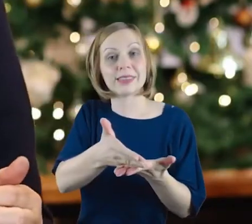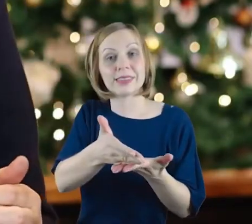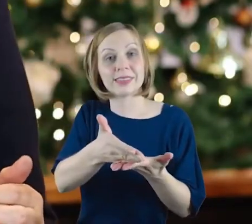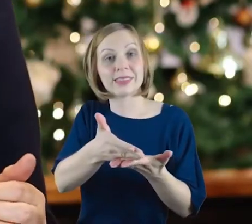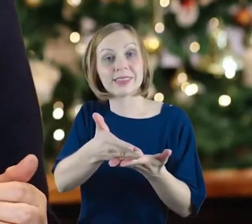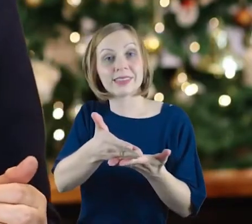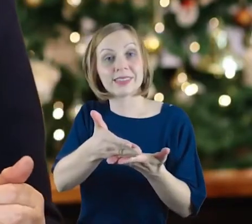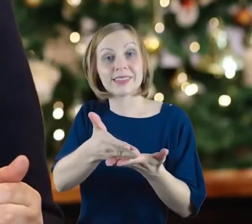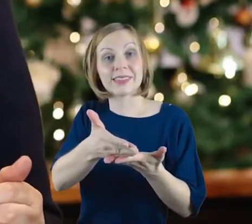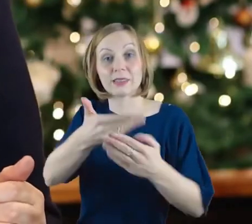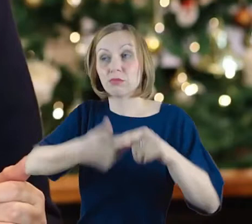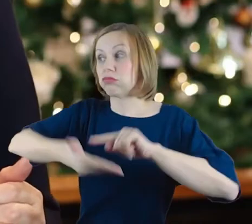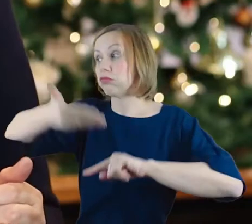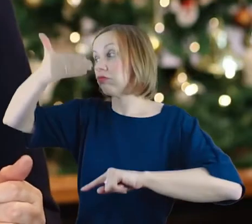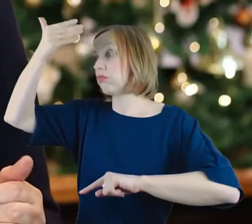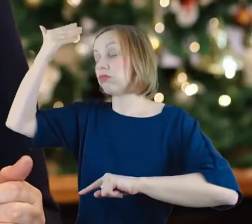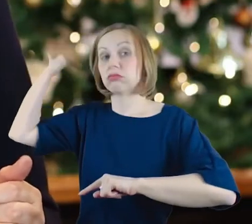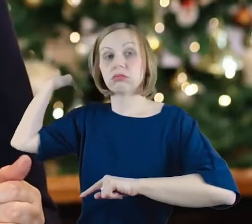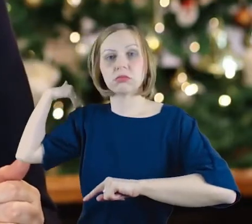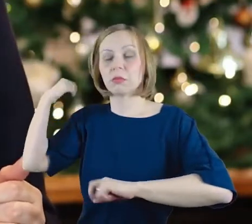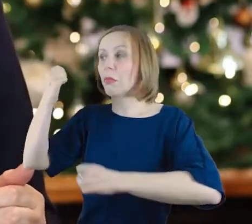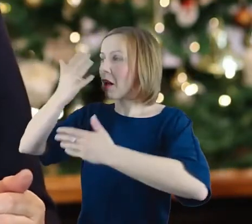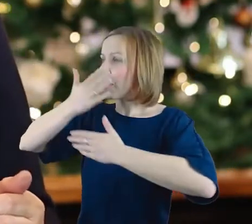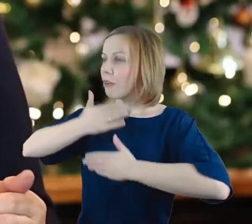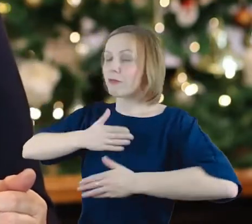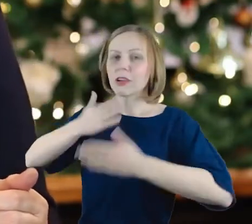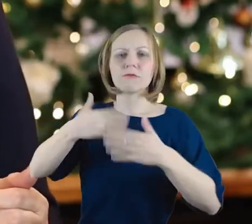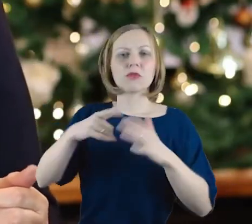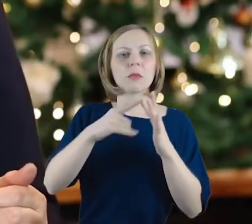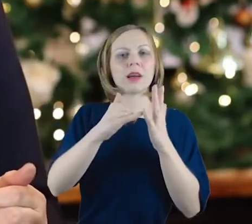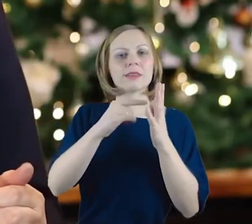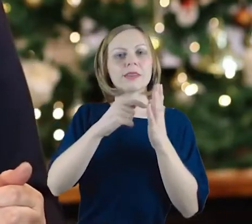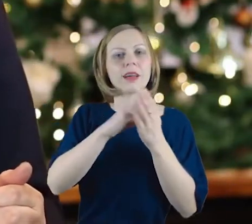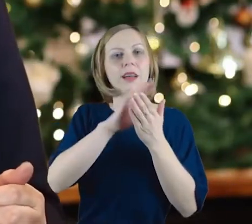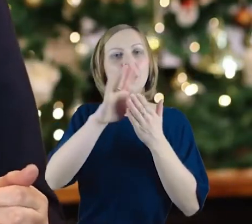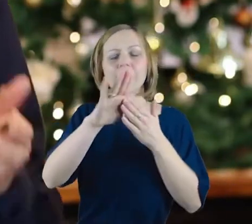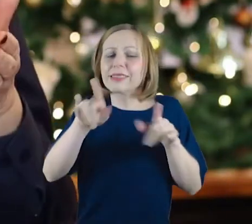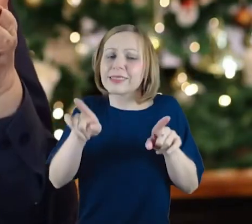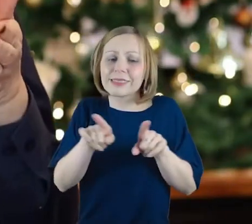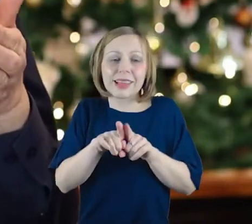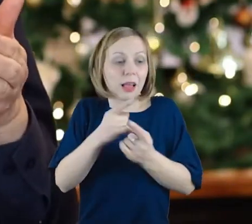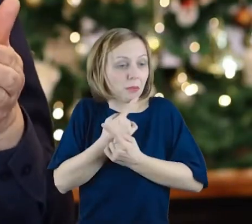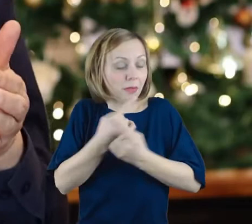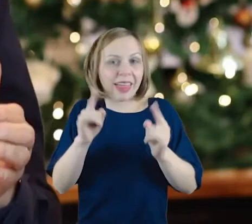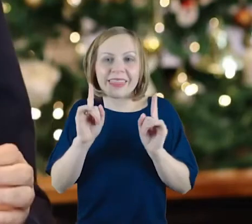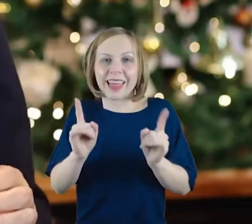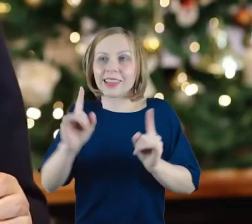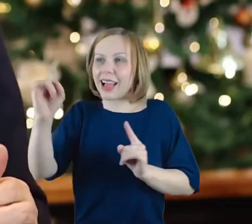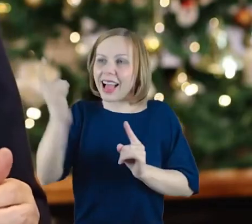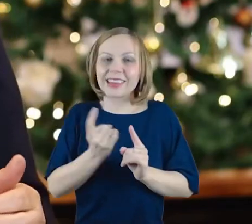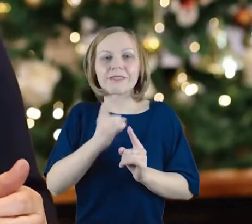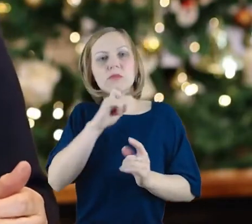his people generations long gone, the great words of comfort that we heard in the prophet Isaiah. That's the Advent